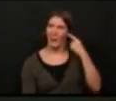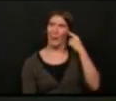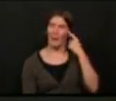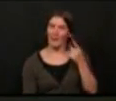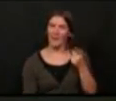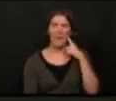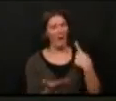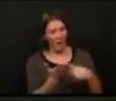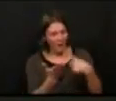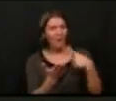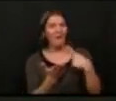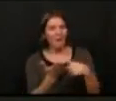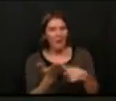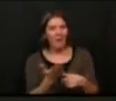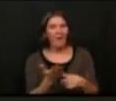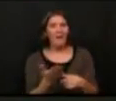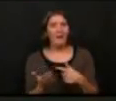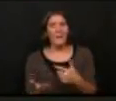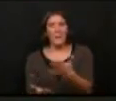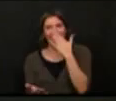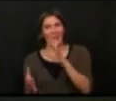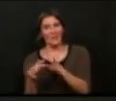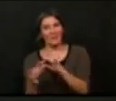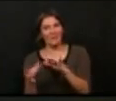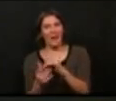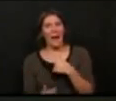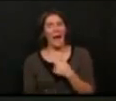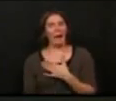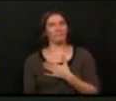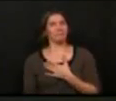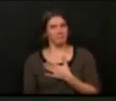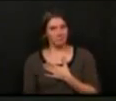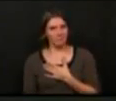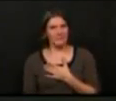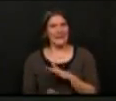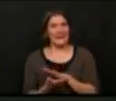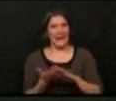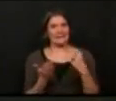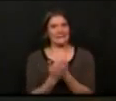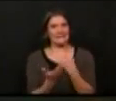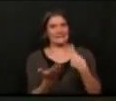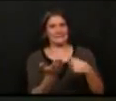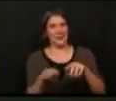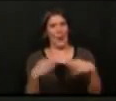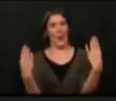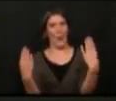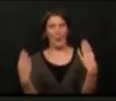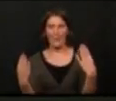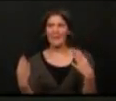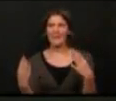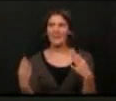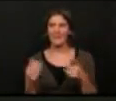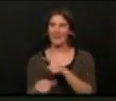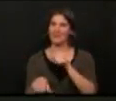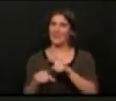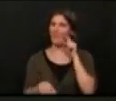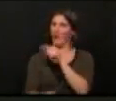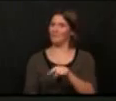We've talked in the past, and I appreciate your comment, and I'm actually glad we're doing this now. It was probably the first time we've done a review,